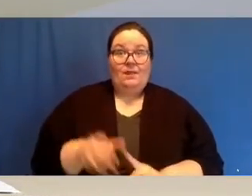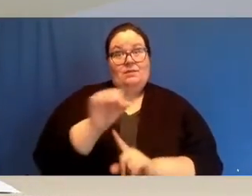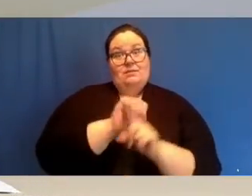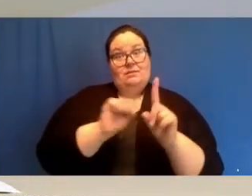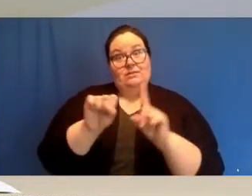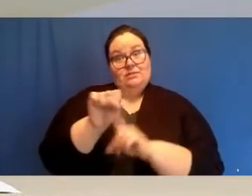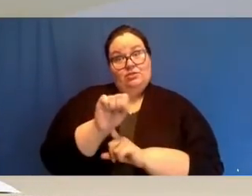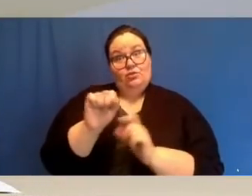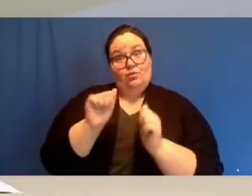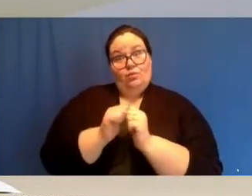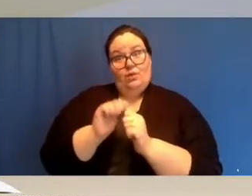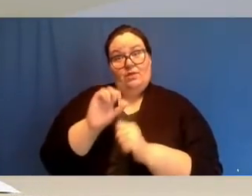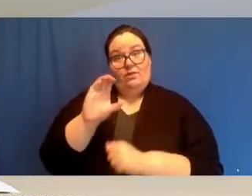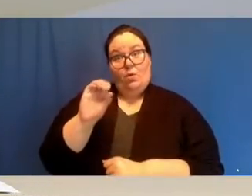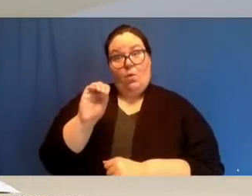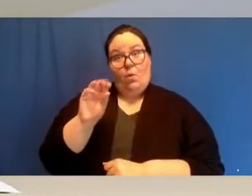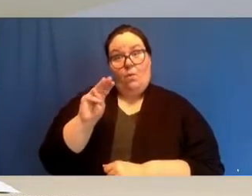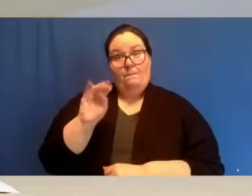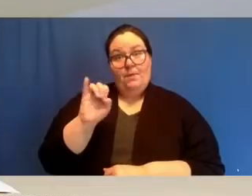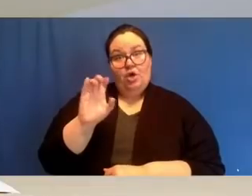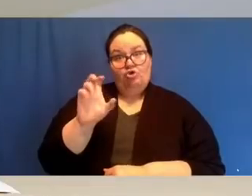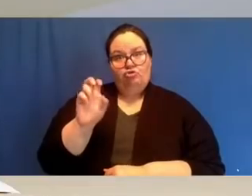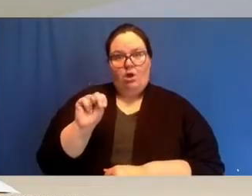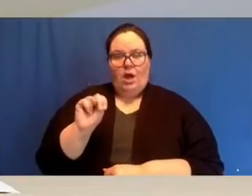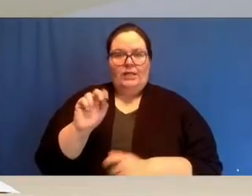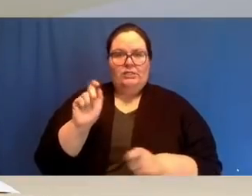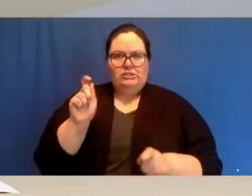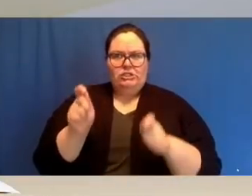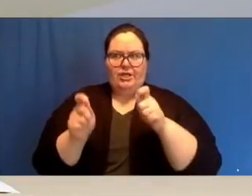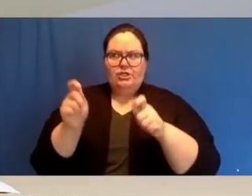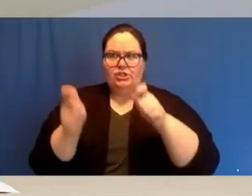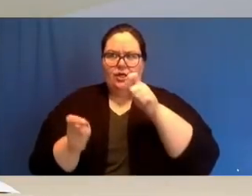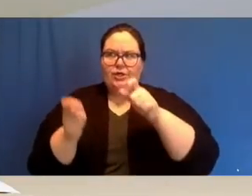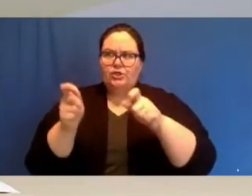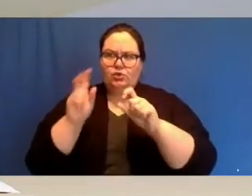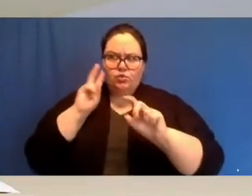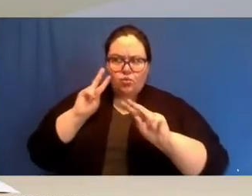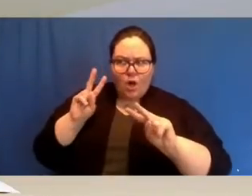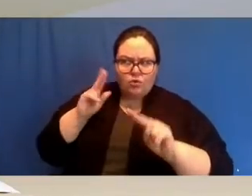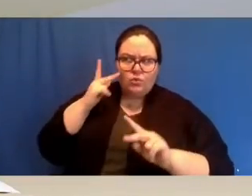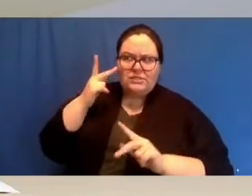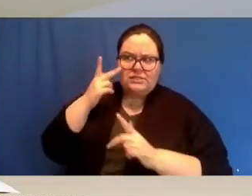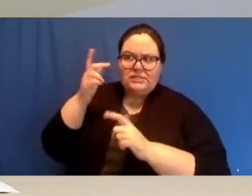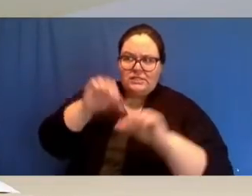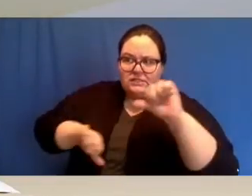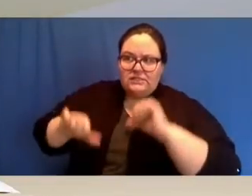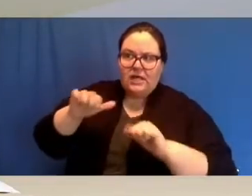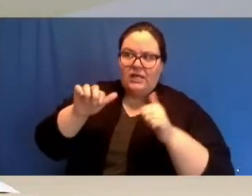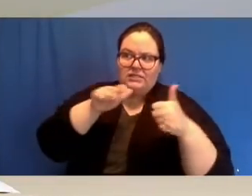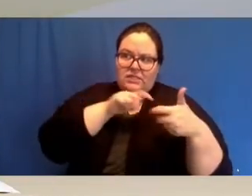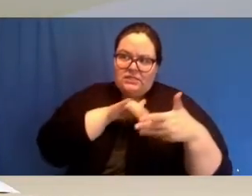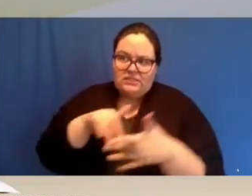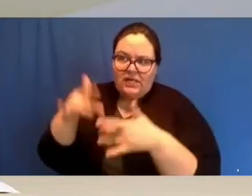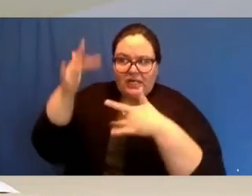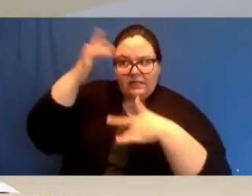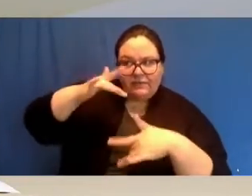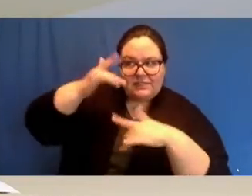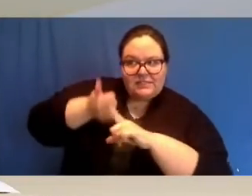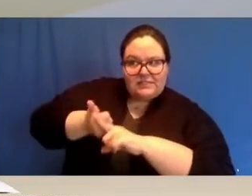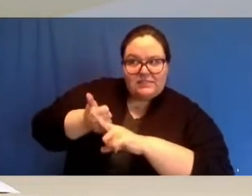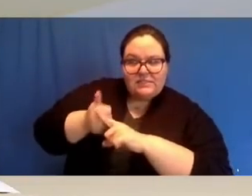is evolving. It is important that we continue to monitor the emerging science and epidemiology associated with